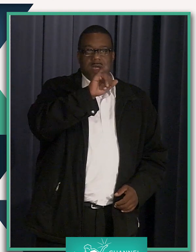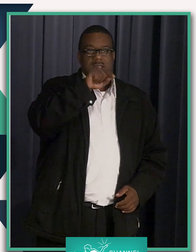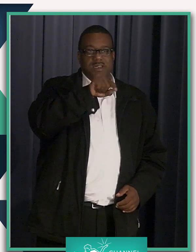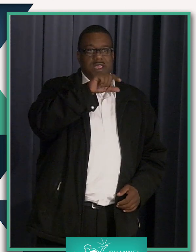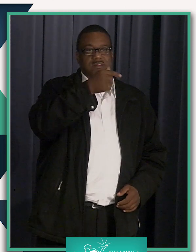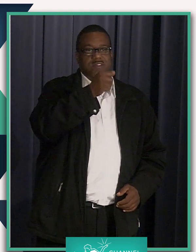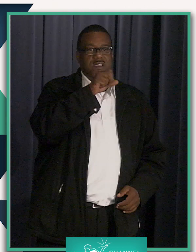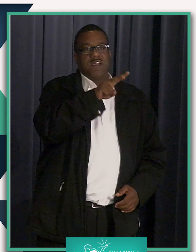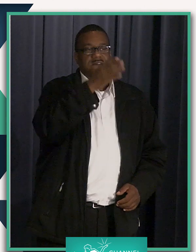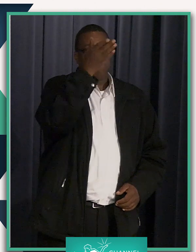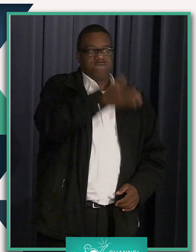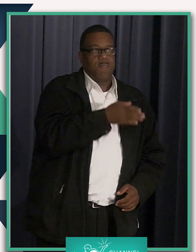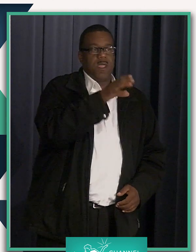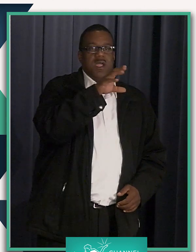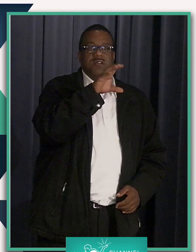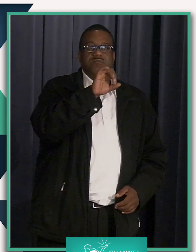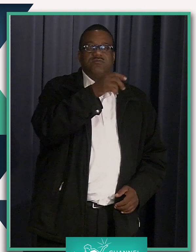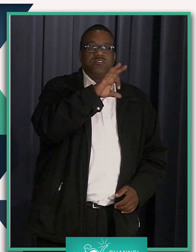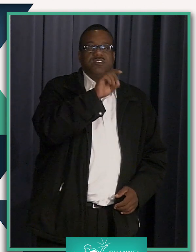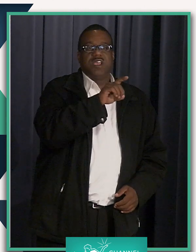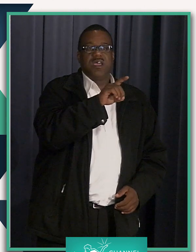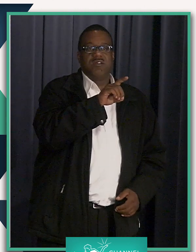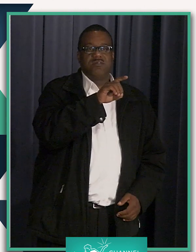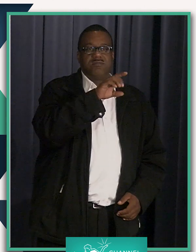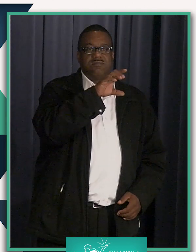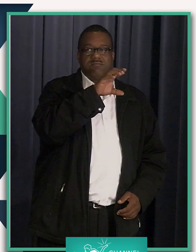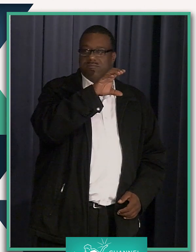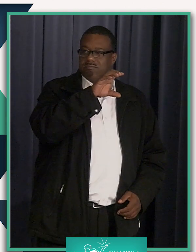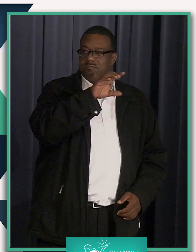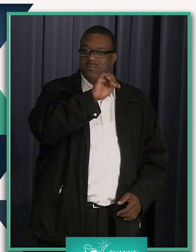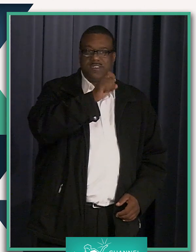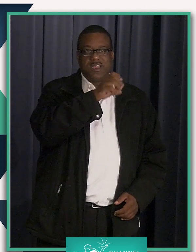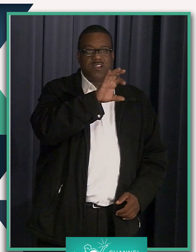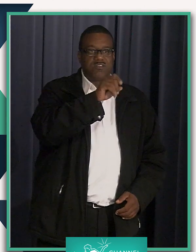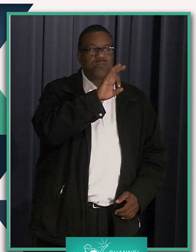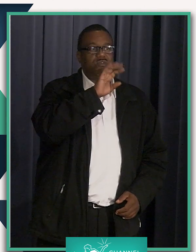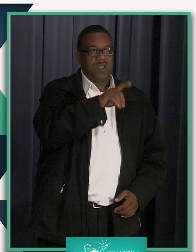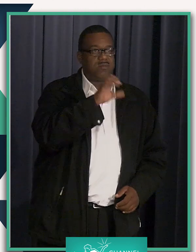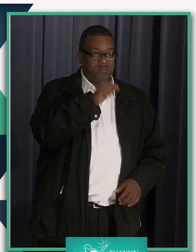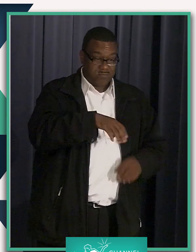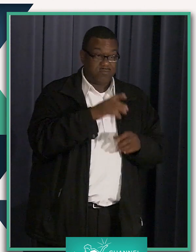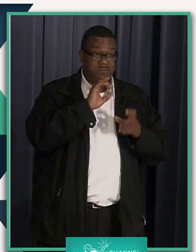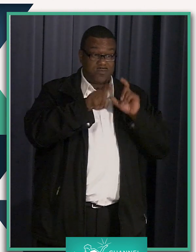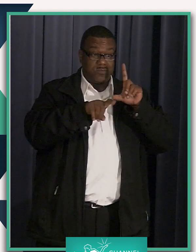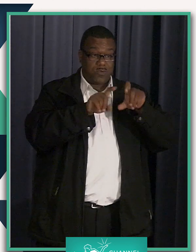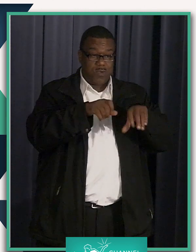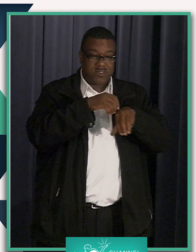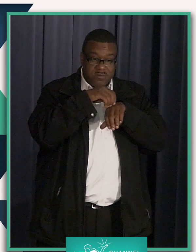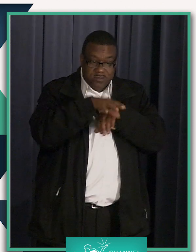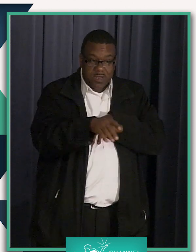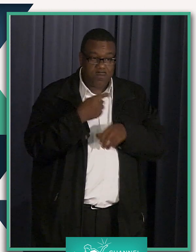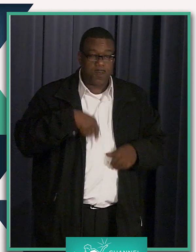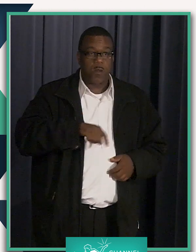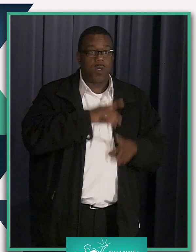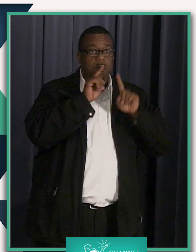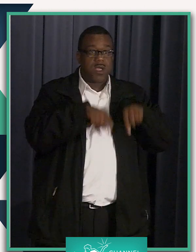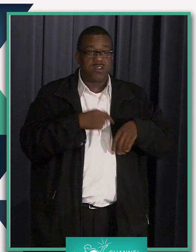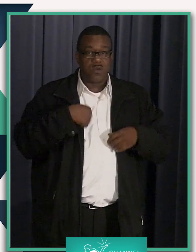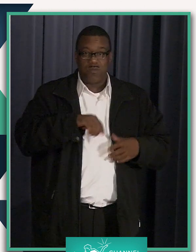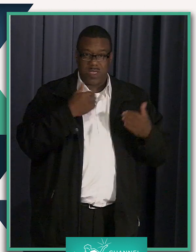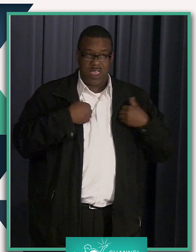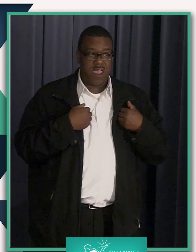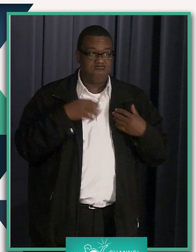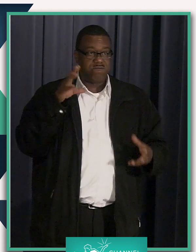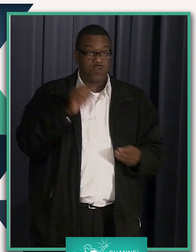detroitmi.gov/child tax credit. And you can send your questions in, and we will answer them here. And we have about 15